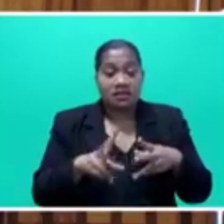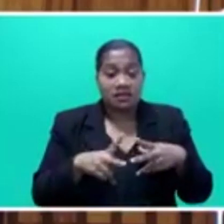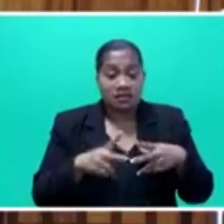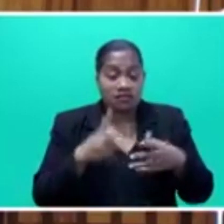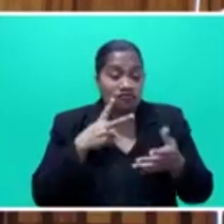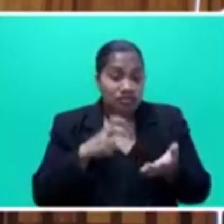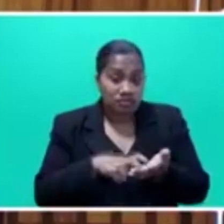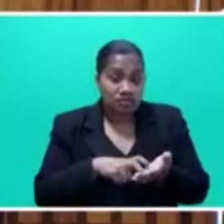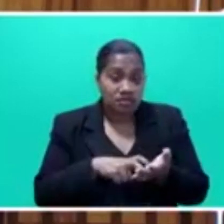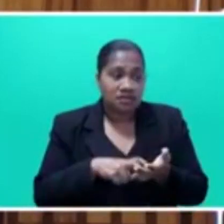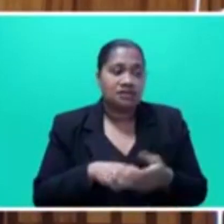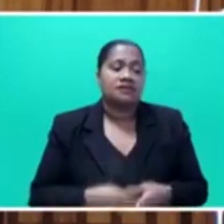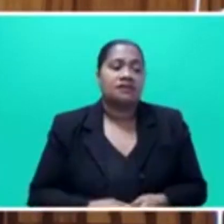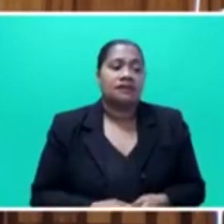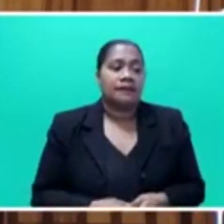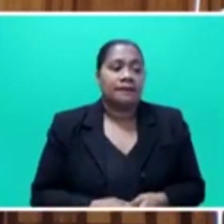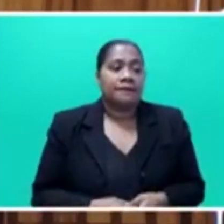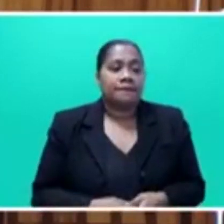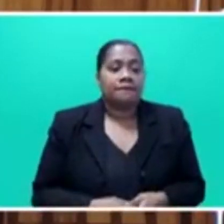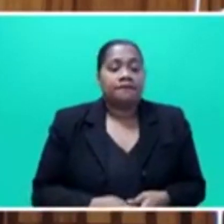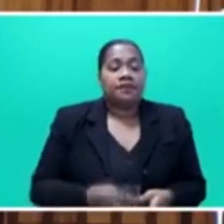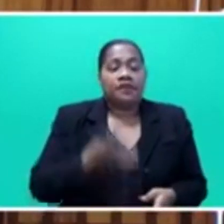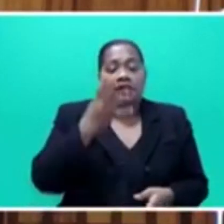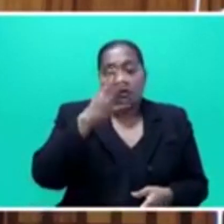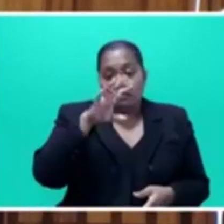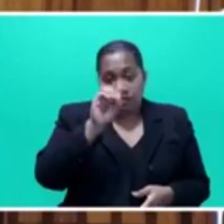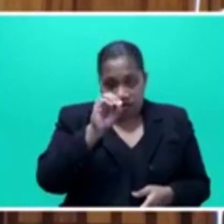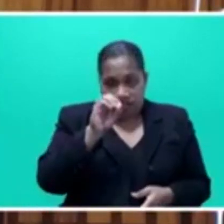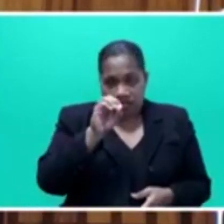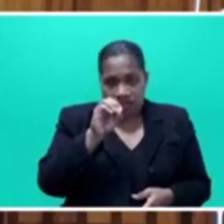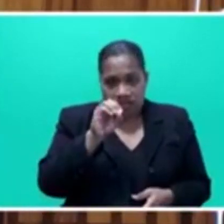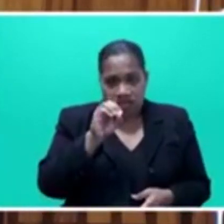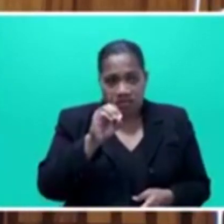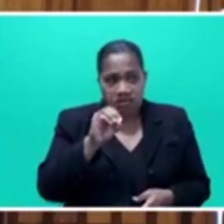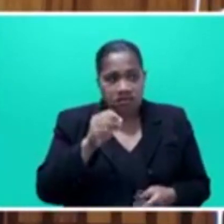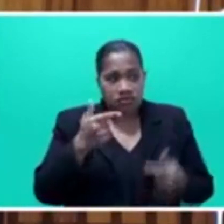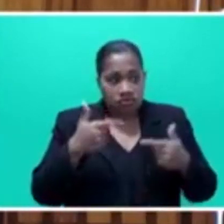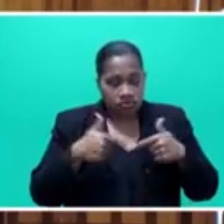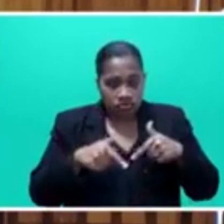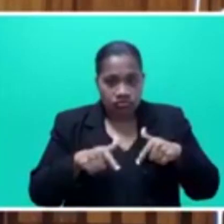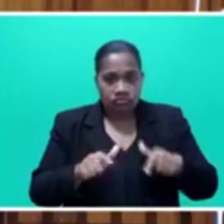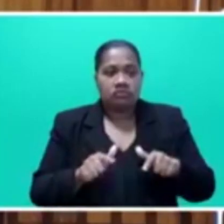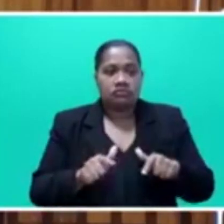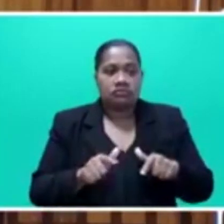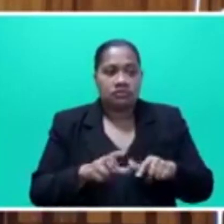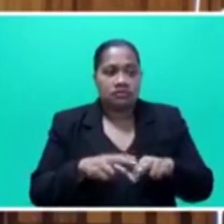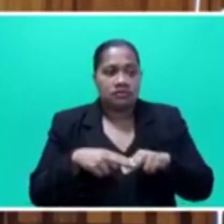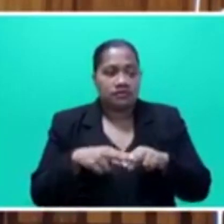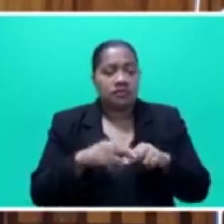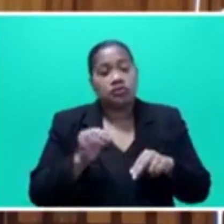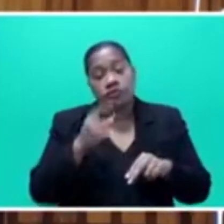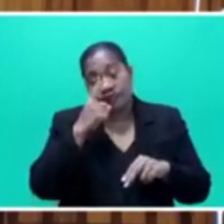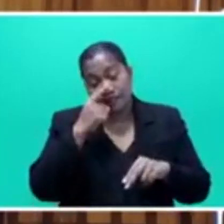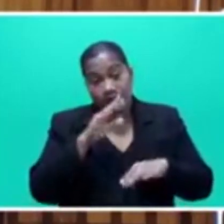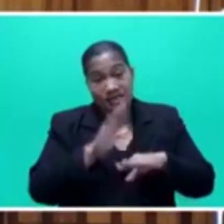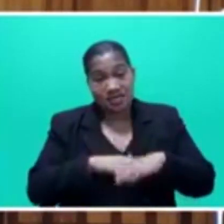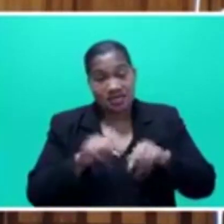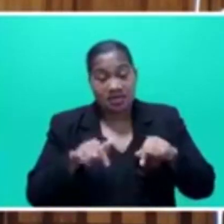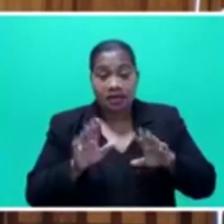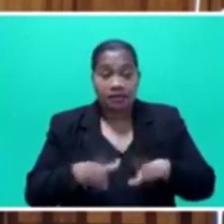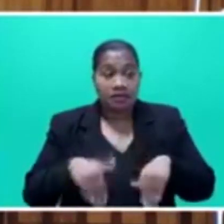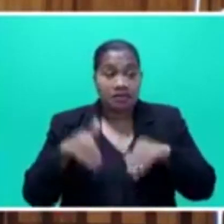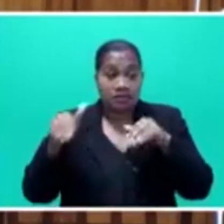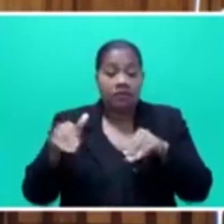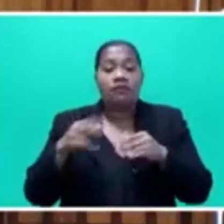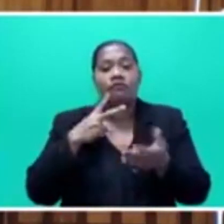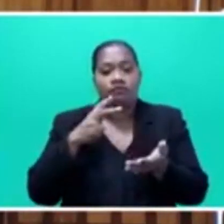list published by UNFCCC, 40 travel while the rest remain in Fiji. So we have people sitting here participating, but they're